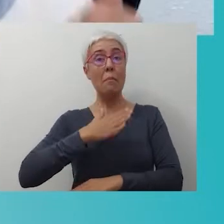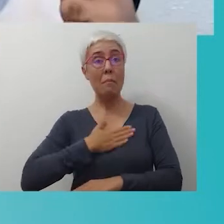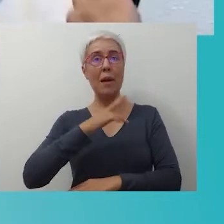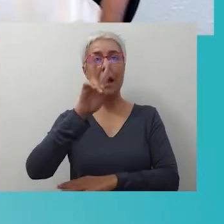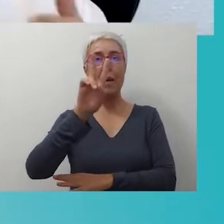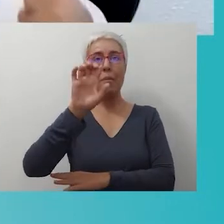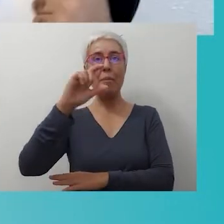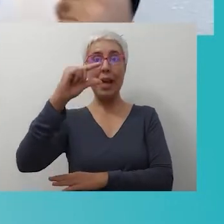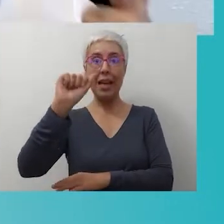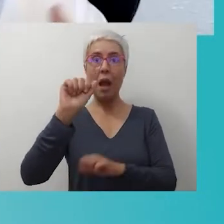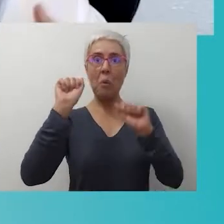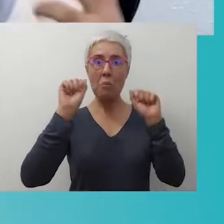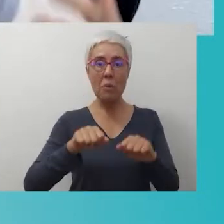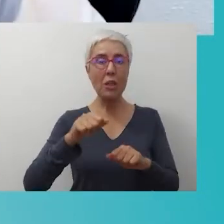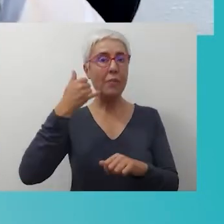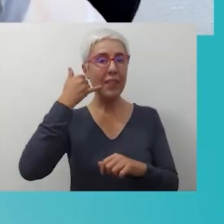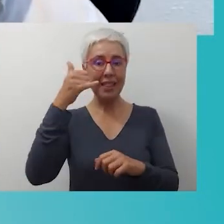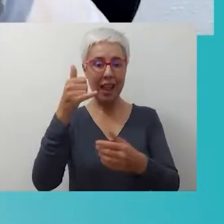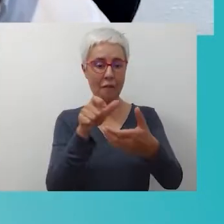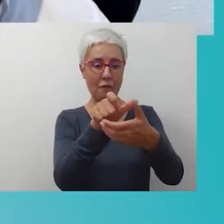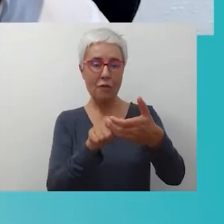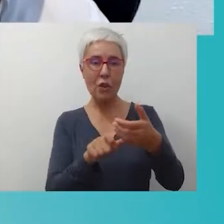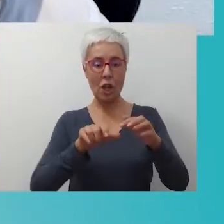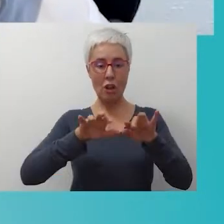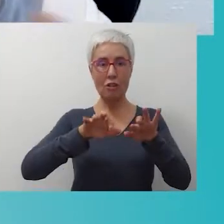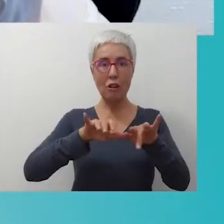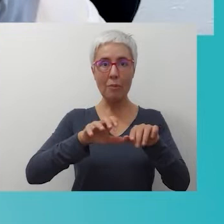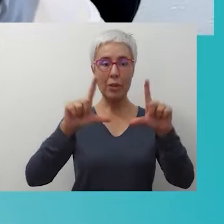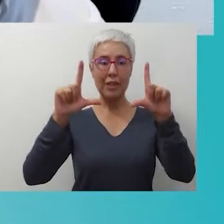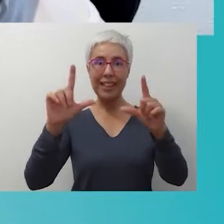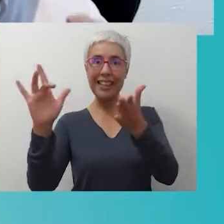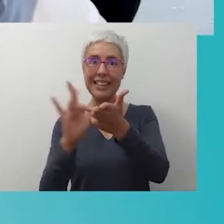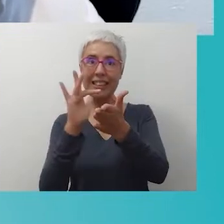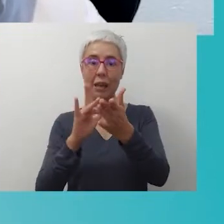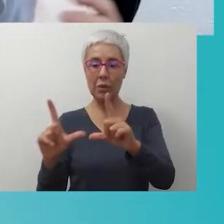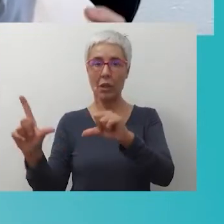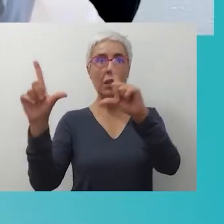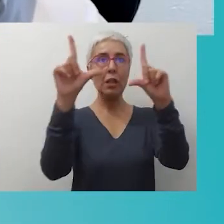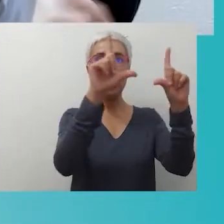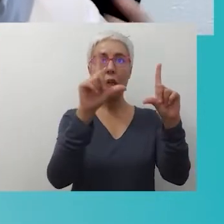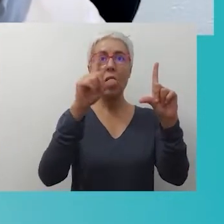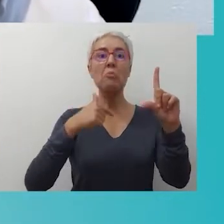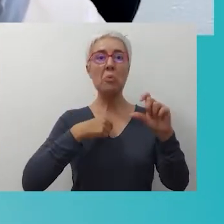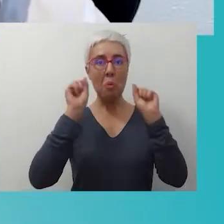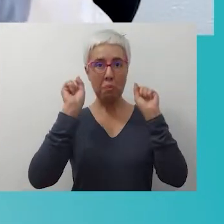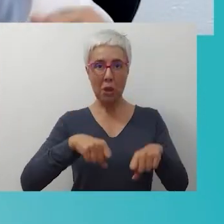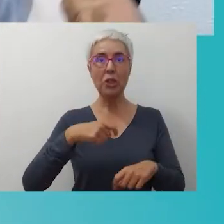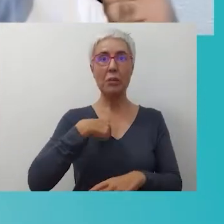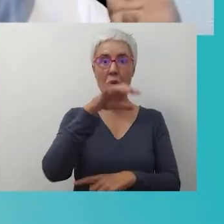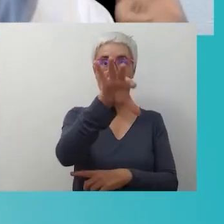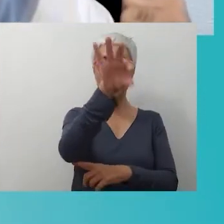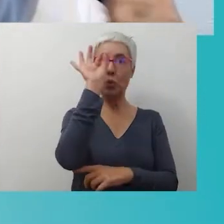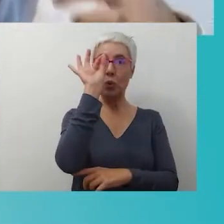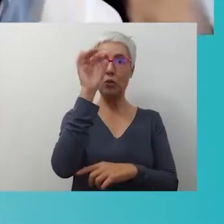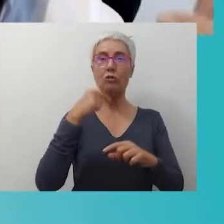use their computer, their mobile phone, or their tablet to follow the lesson and choose at any time what he want to see. If they